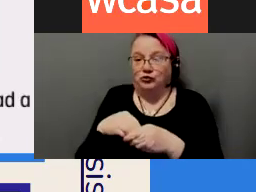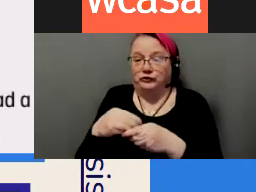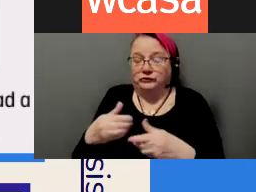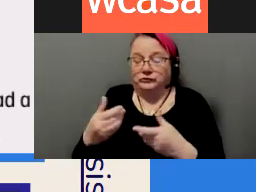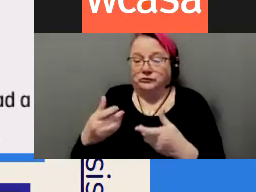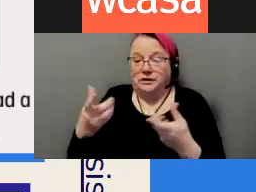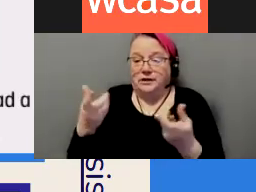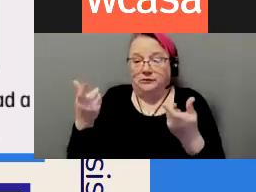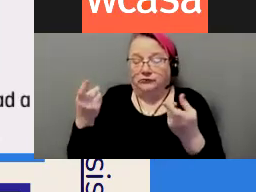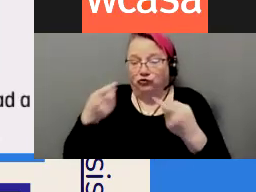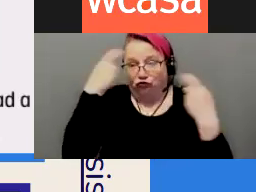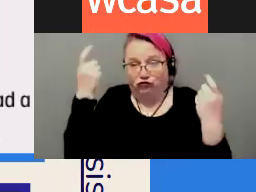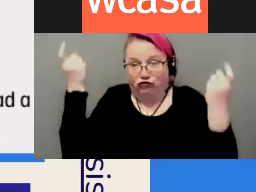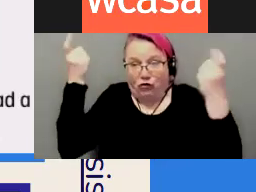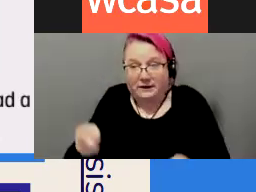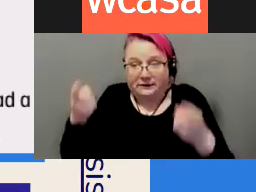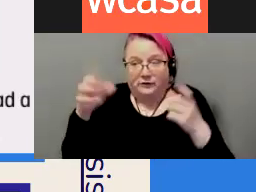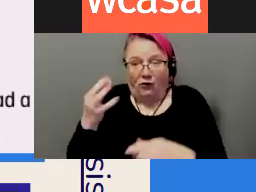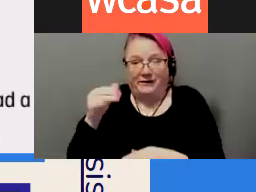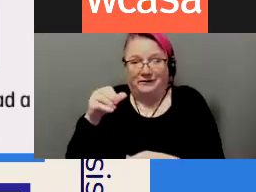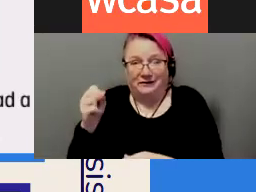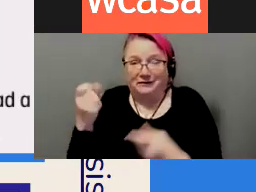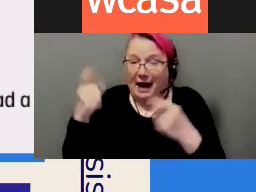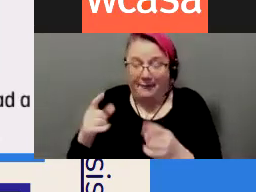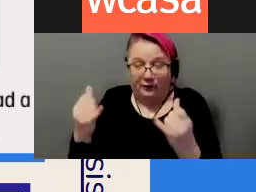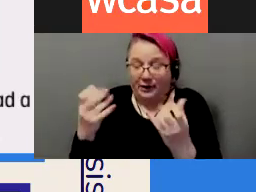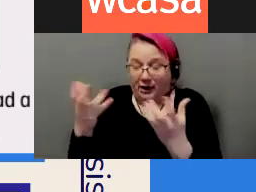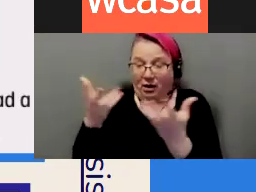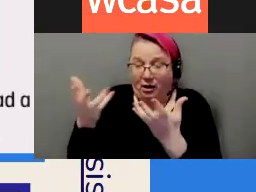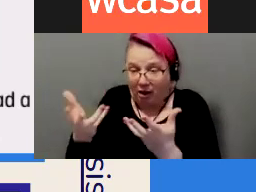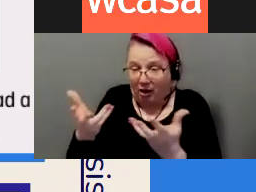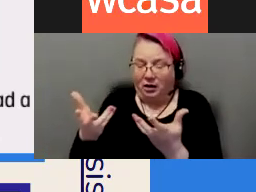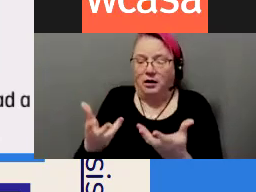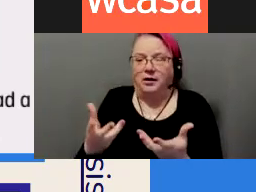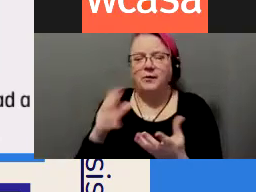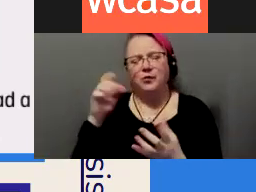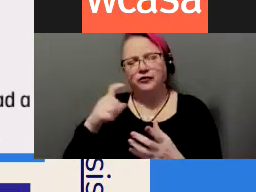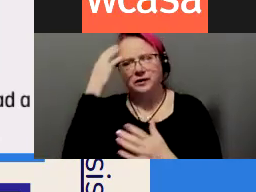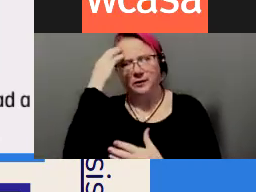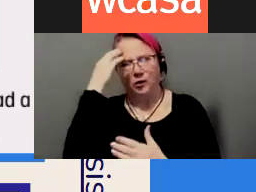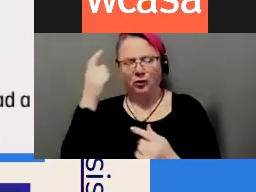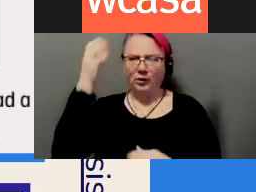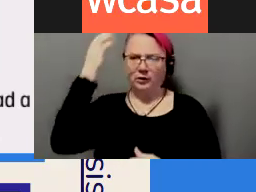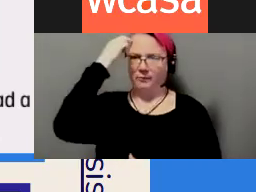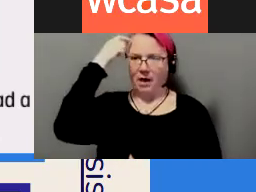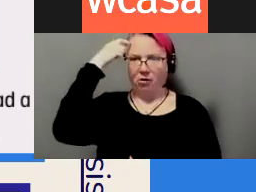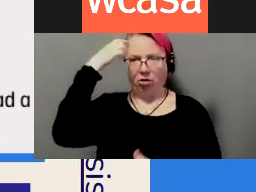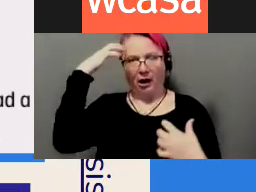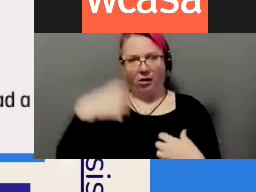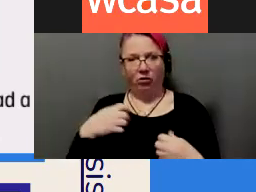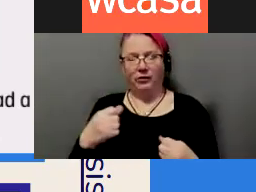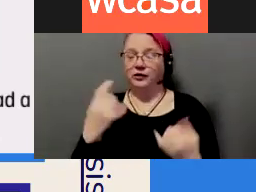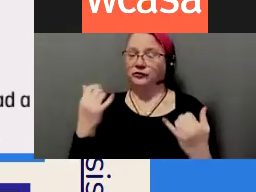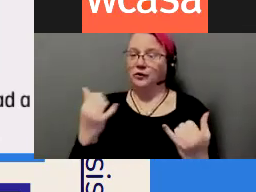We just need to be more open in general of our conversations of mental health just to begin with. So really, like, this could be a great time to